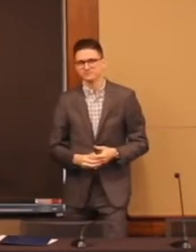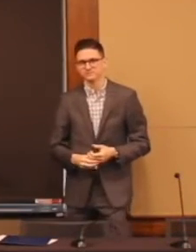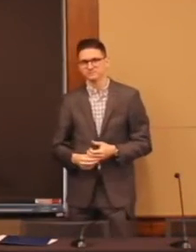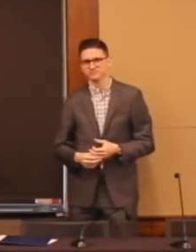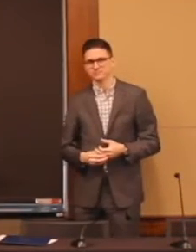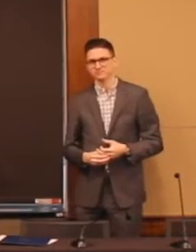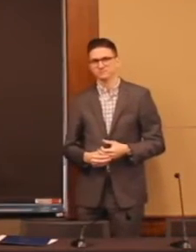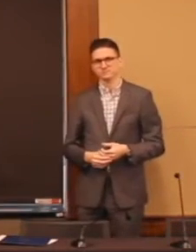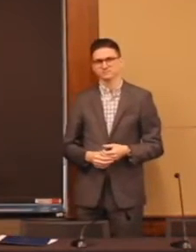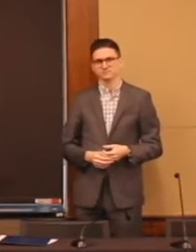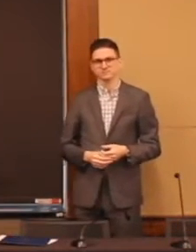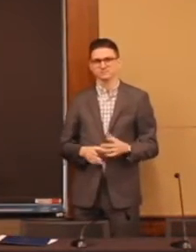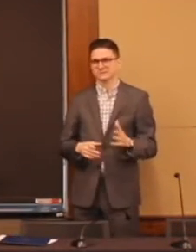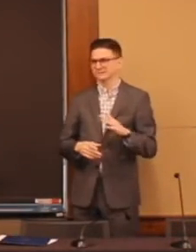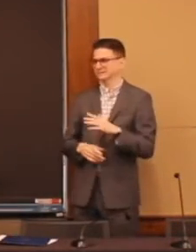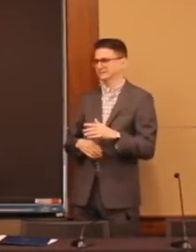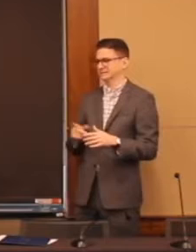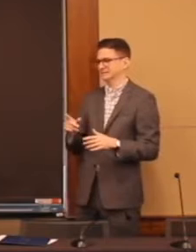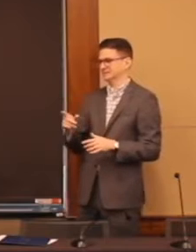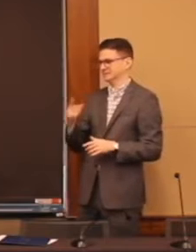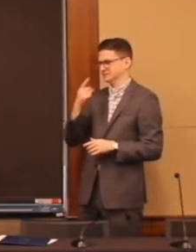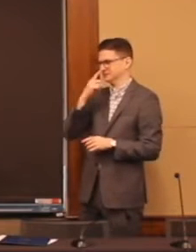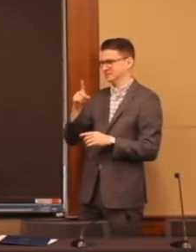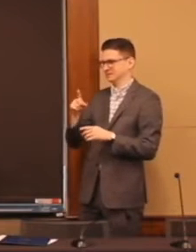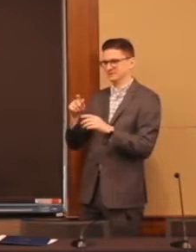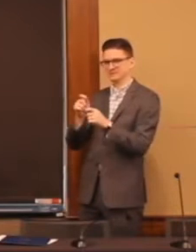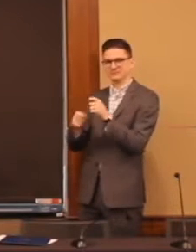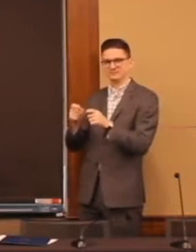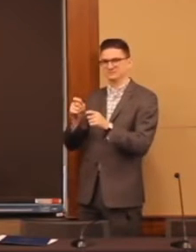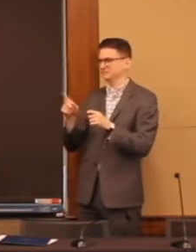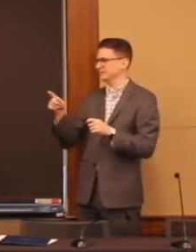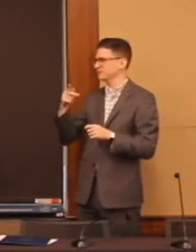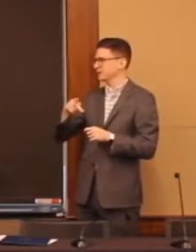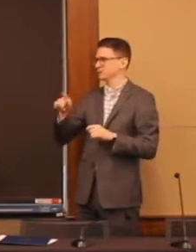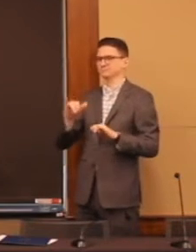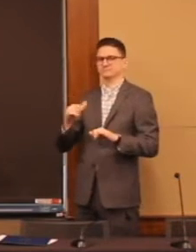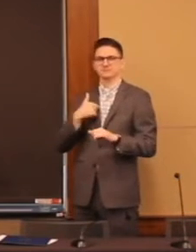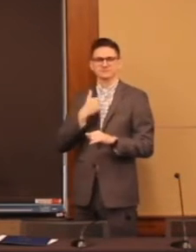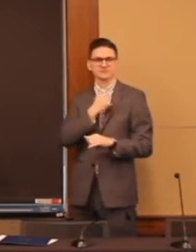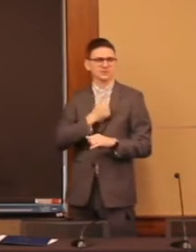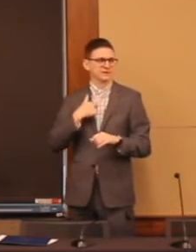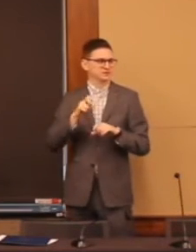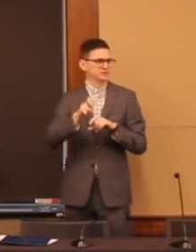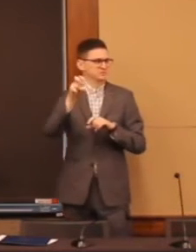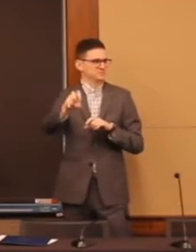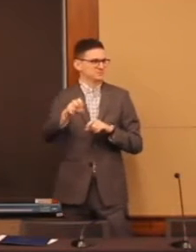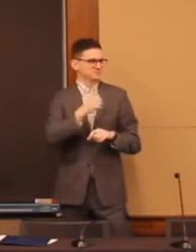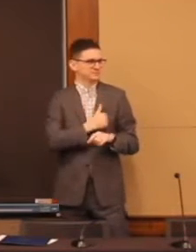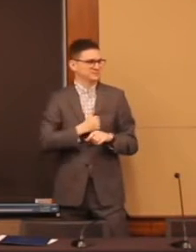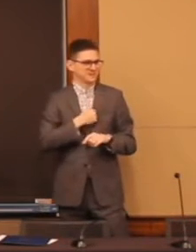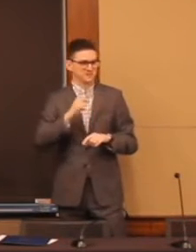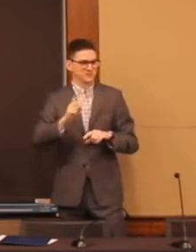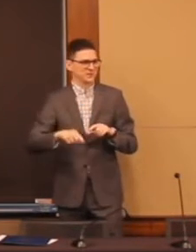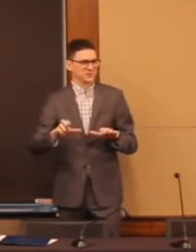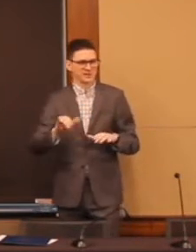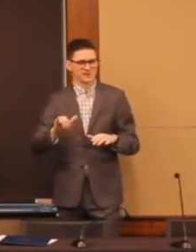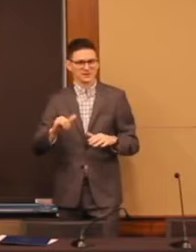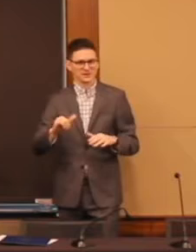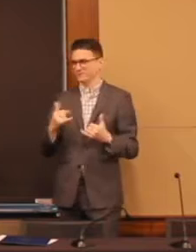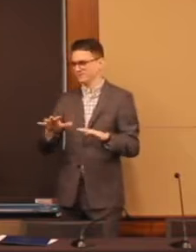What? The PowerPoint you pressed. Oh, I pushed the PowerPoint, so we're showing the wrong slide. We can't have that. And now it's